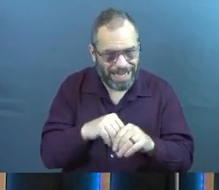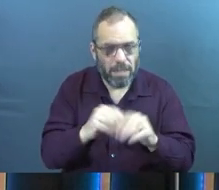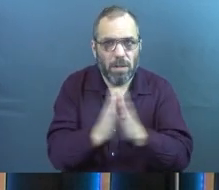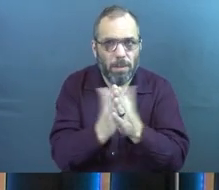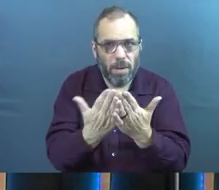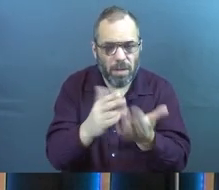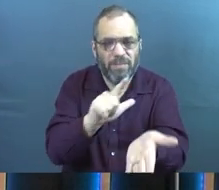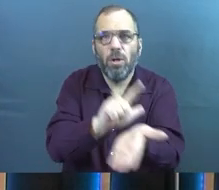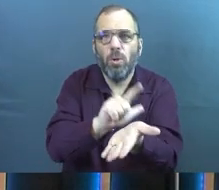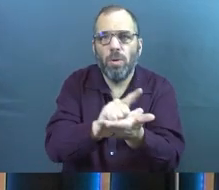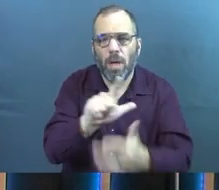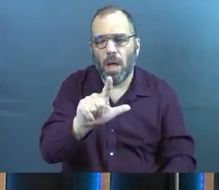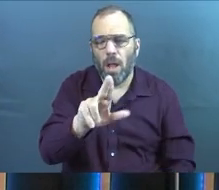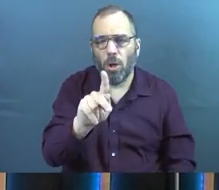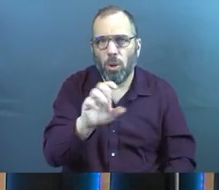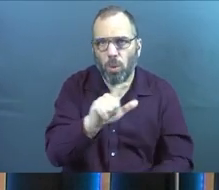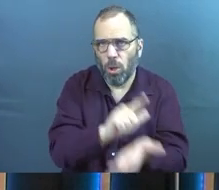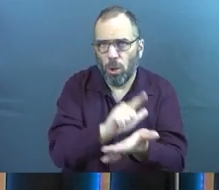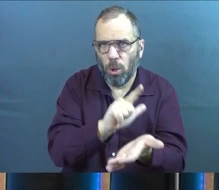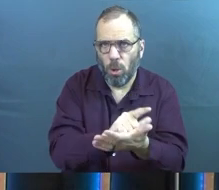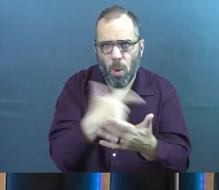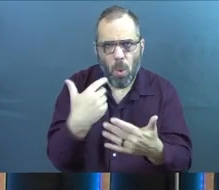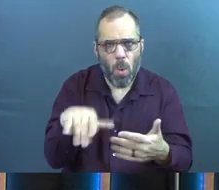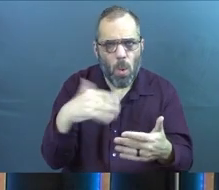book of Luke, in the Gospel of Luke, and it's just